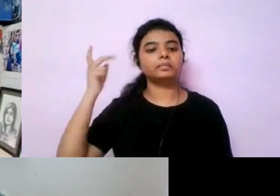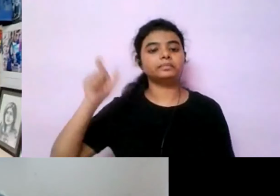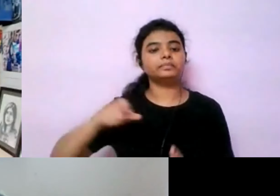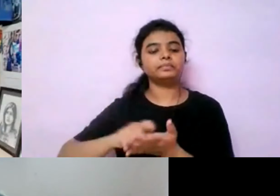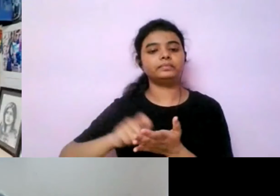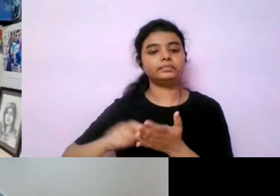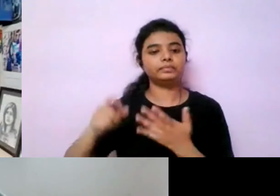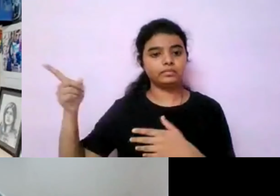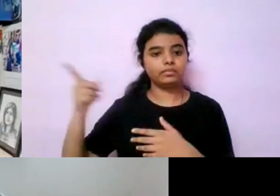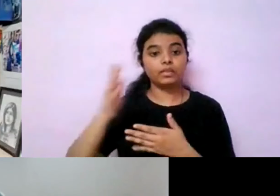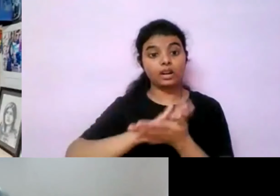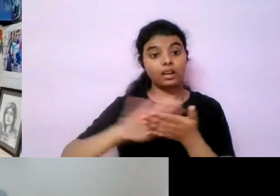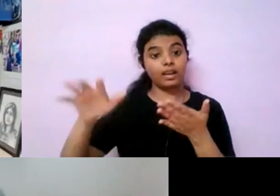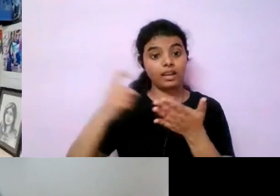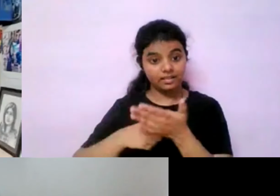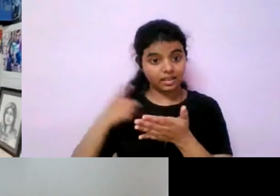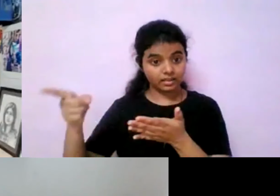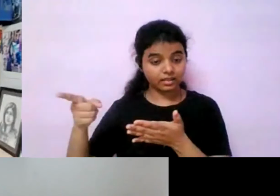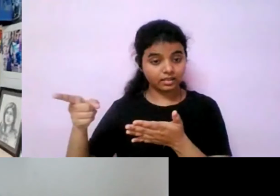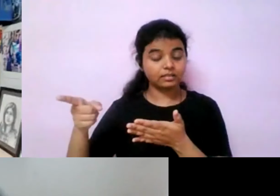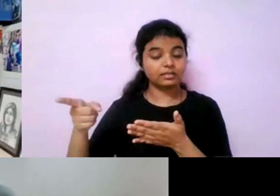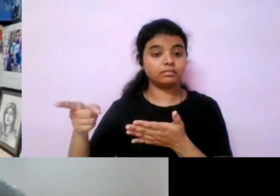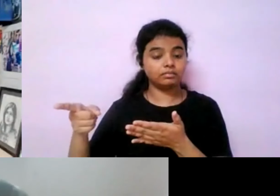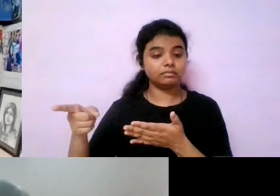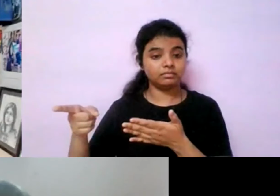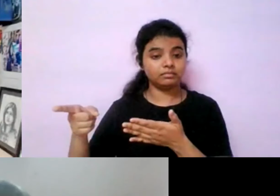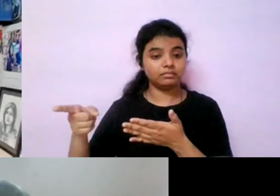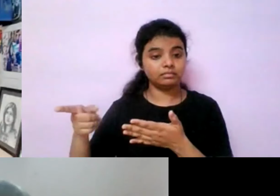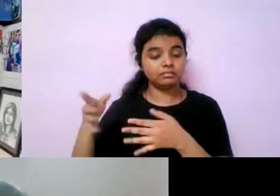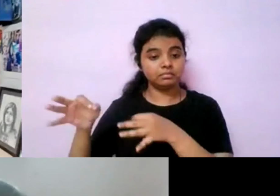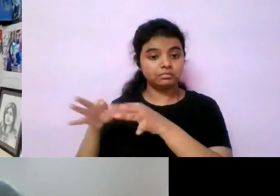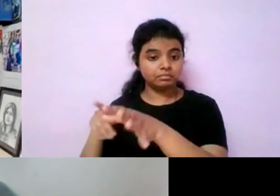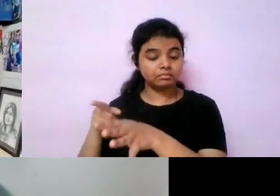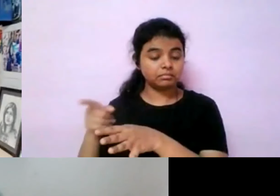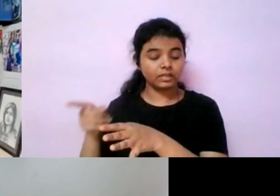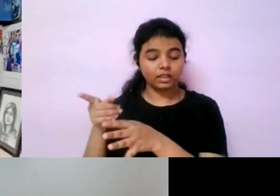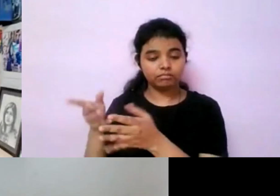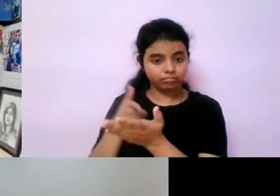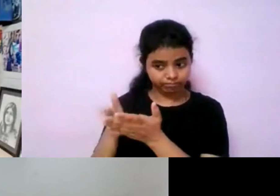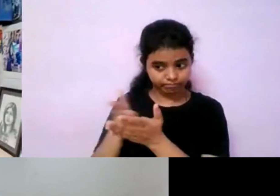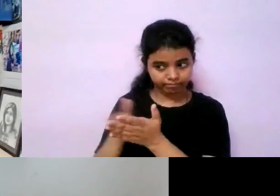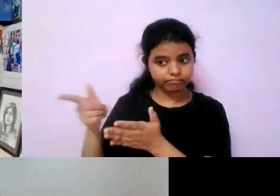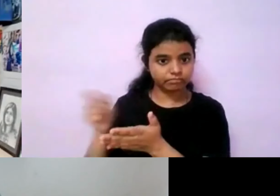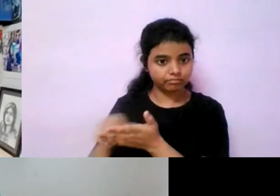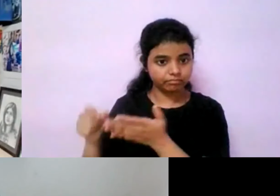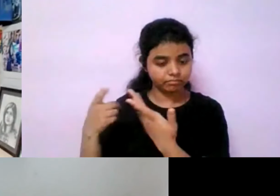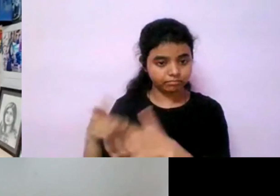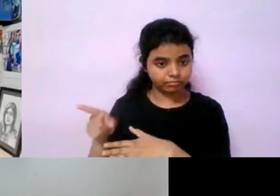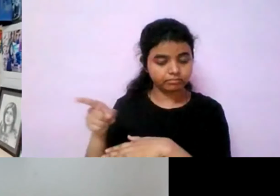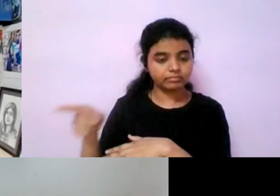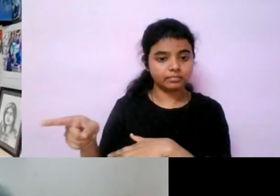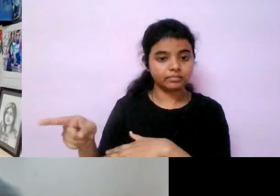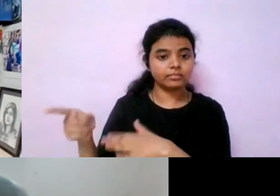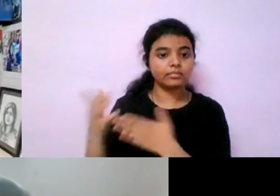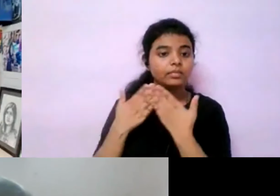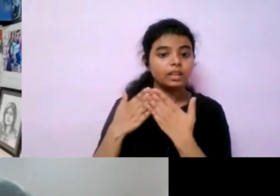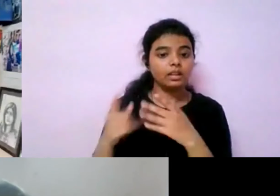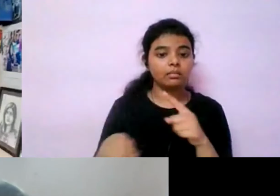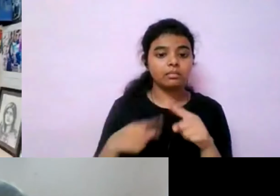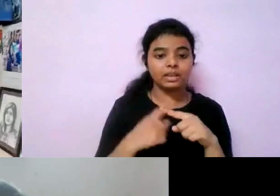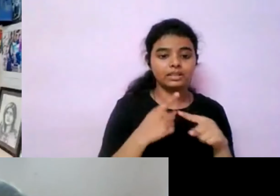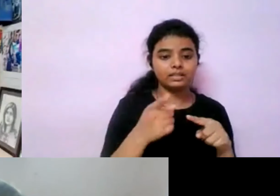women in Haryana, whether it is the work of Nandini Ghosh herself, who is with us right now in Bengal, what I found with respect to